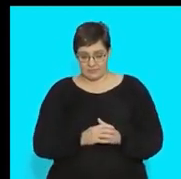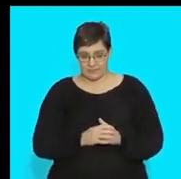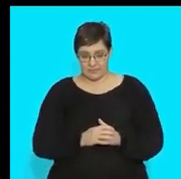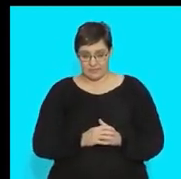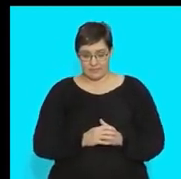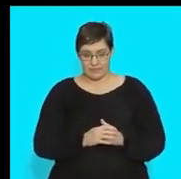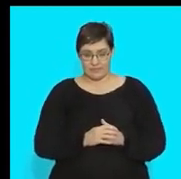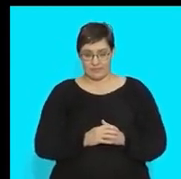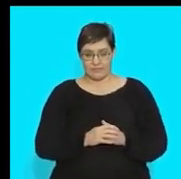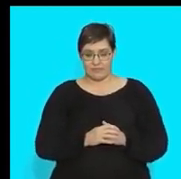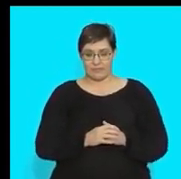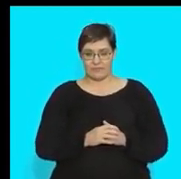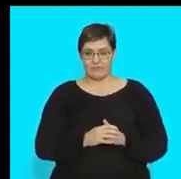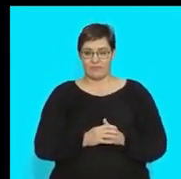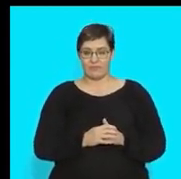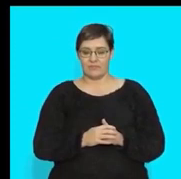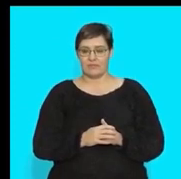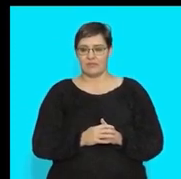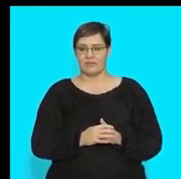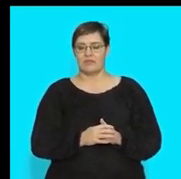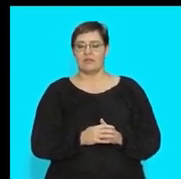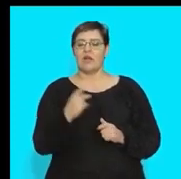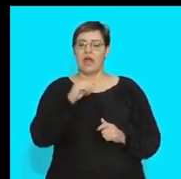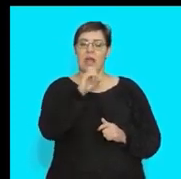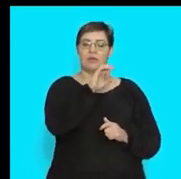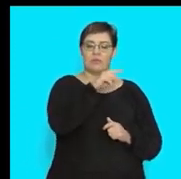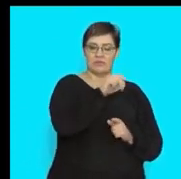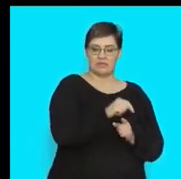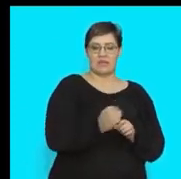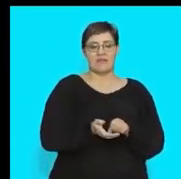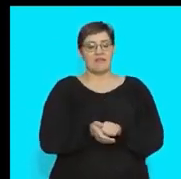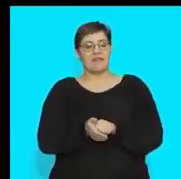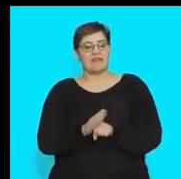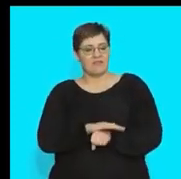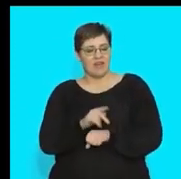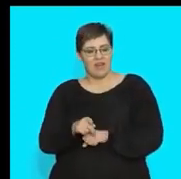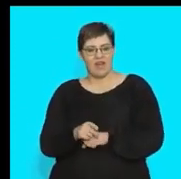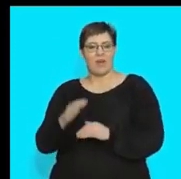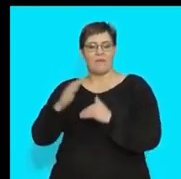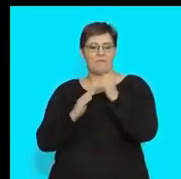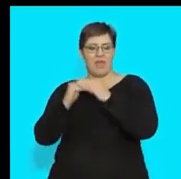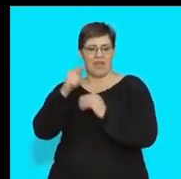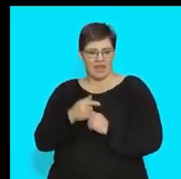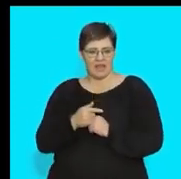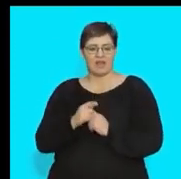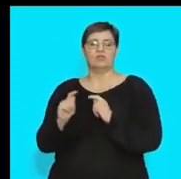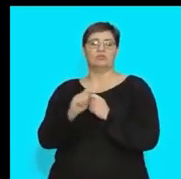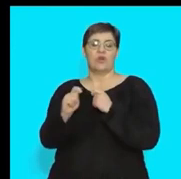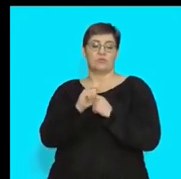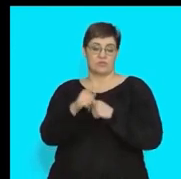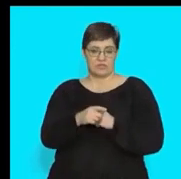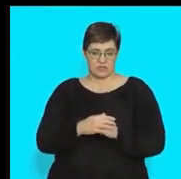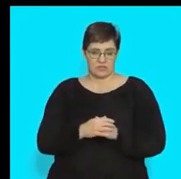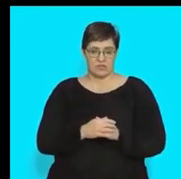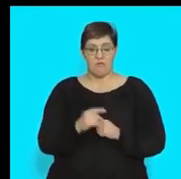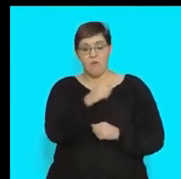All right, so what have I got? Here, epidermis covering my packing and my